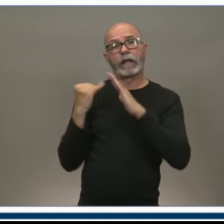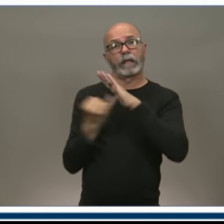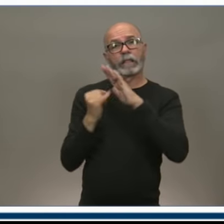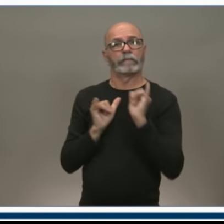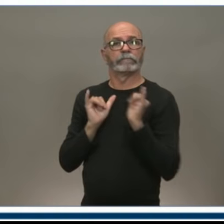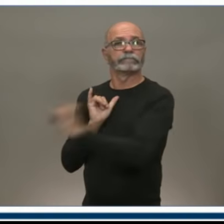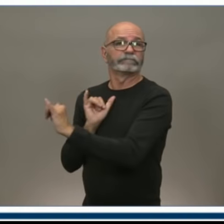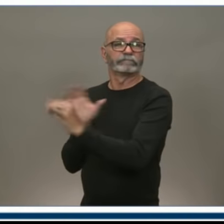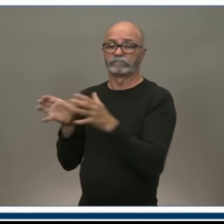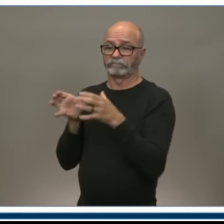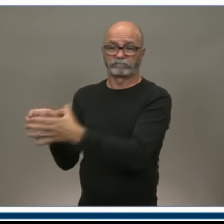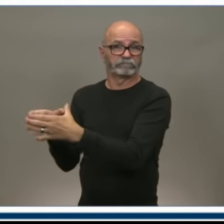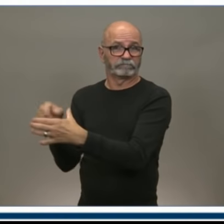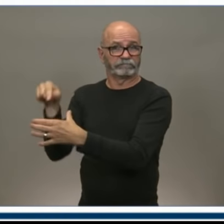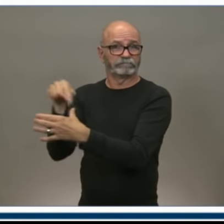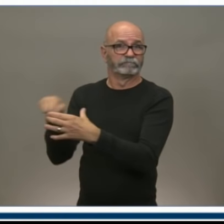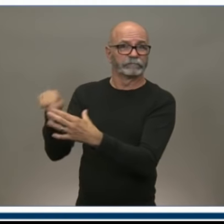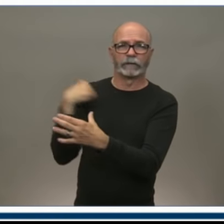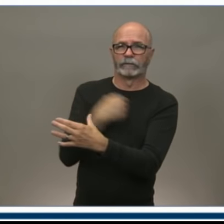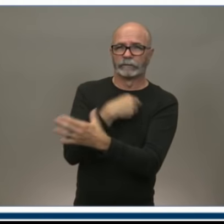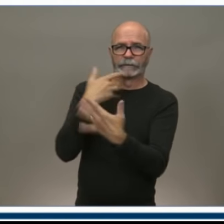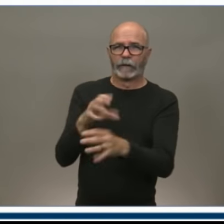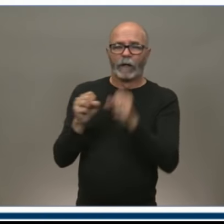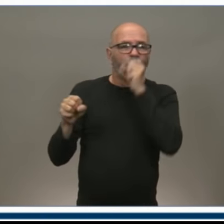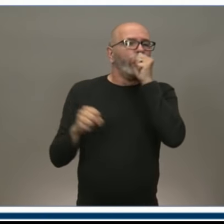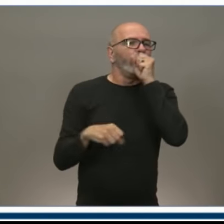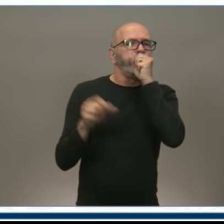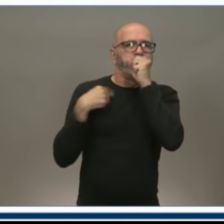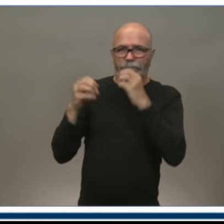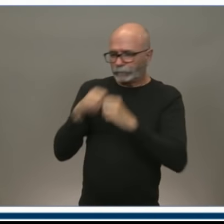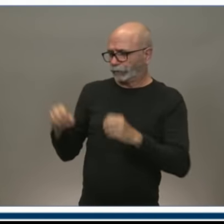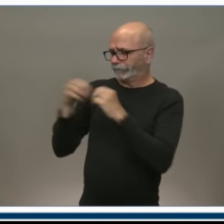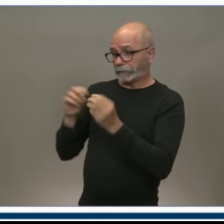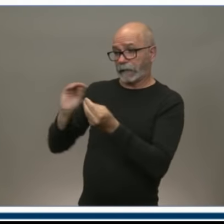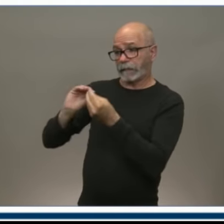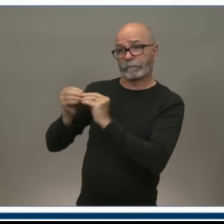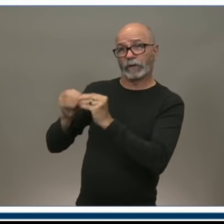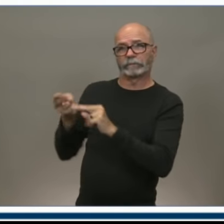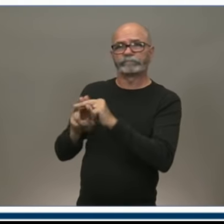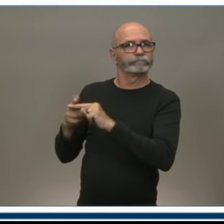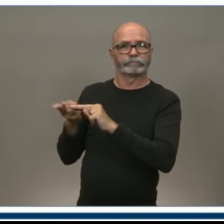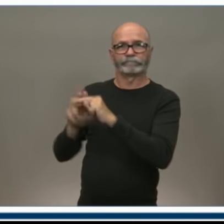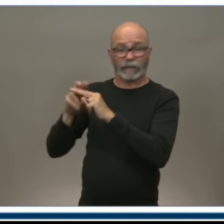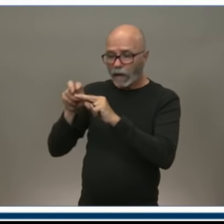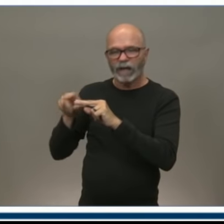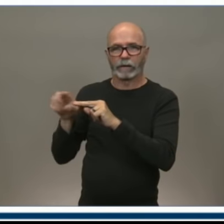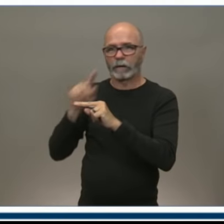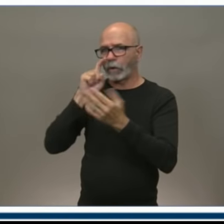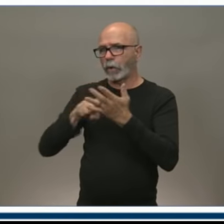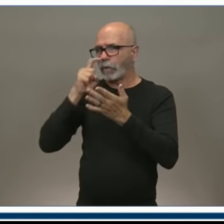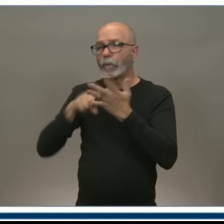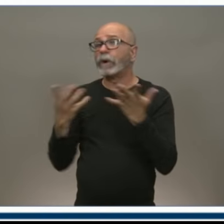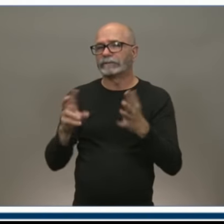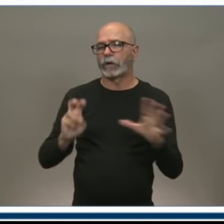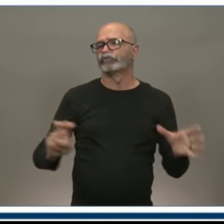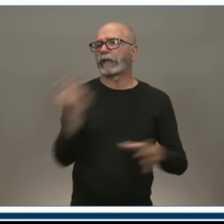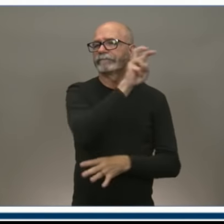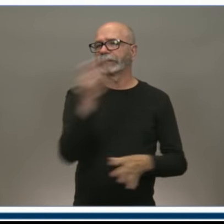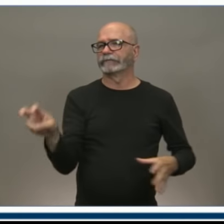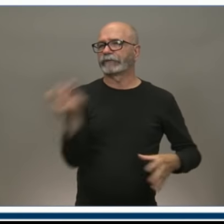as our cases continue to increase, usually associated with travel, we are asking people to avoid any